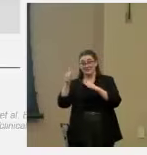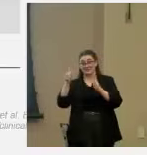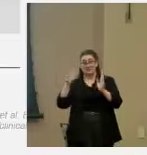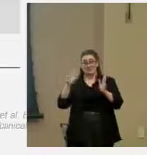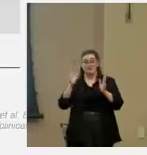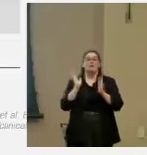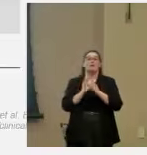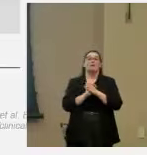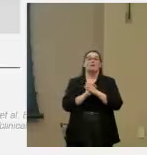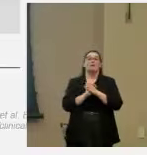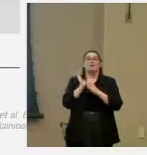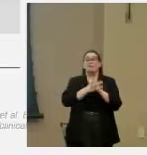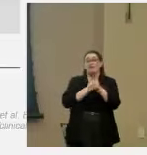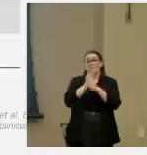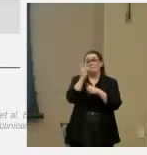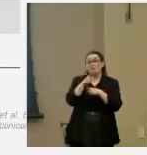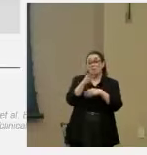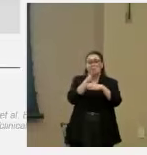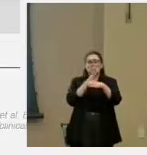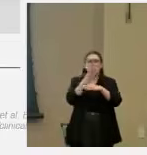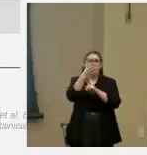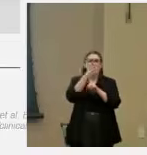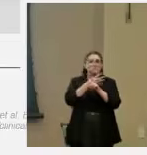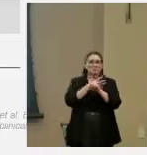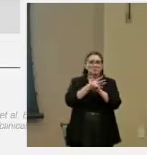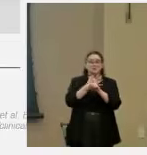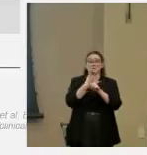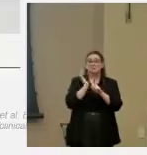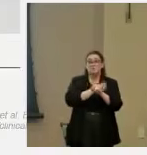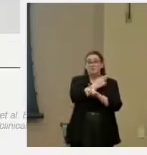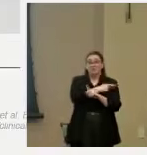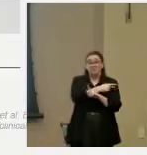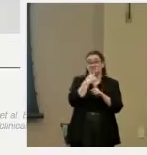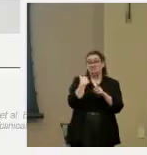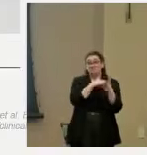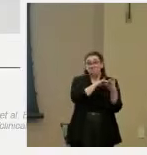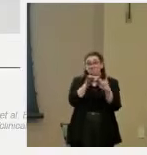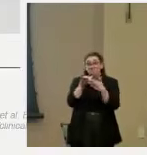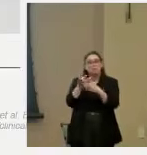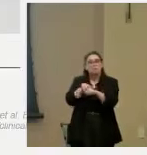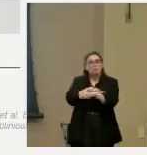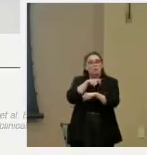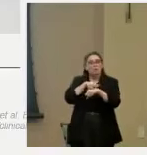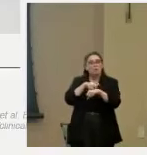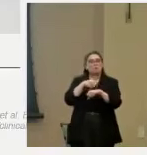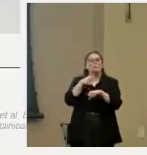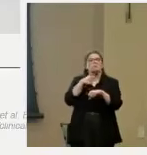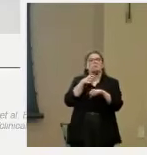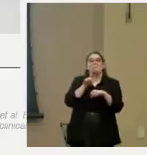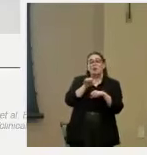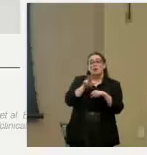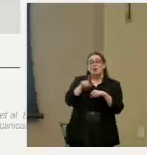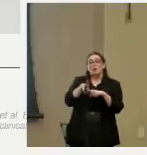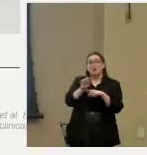a median of 4 months. So we've been able to study them for quite a bit of time. Their lupus disease activity index,